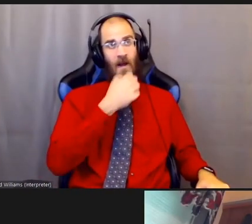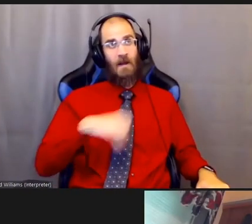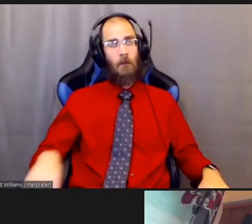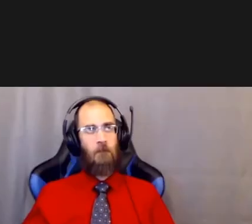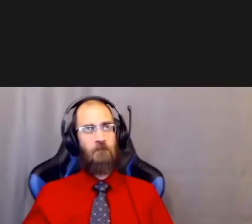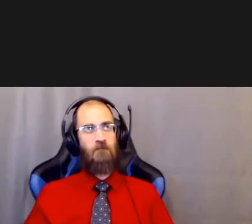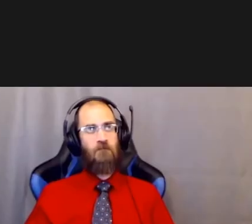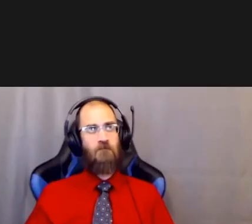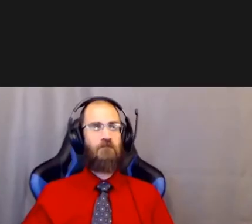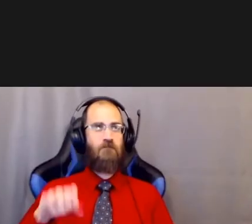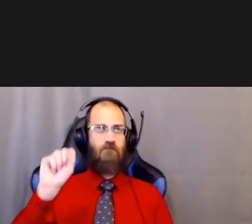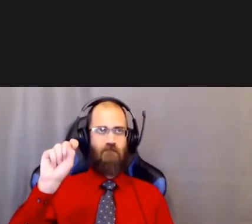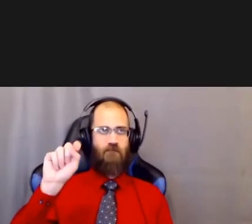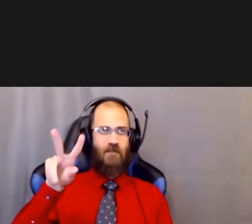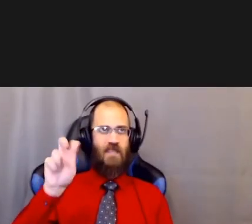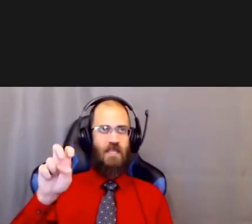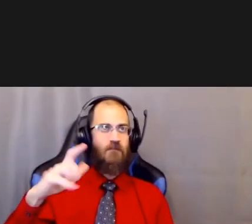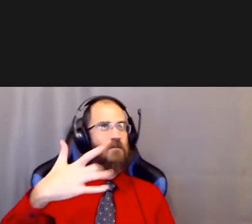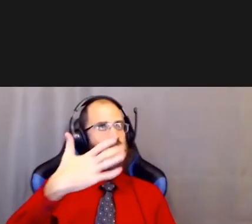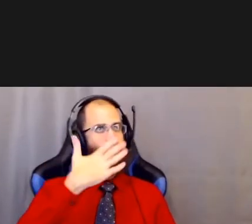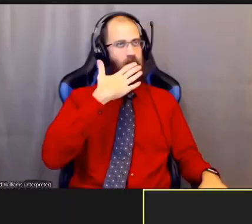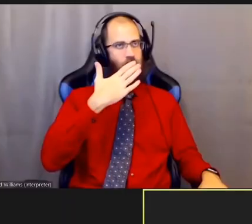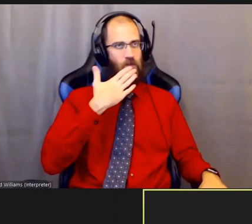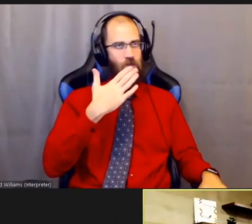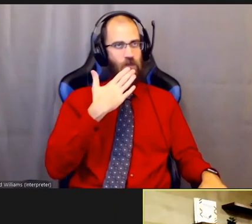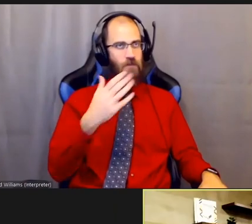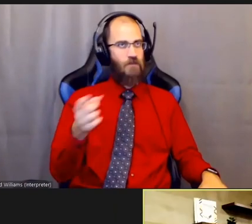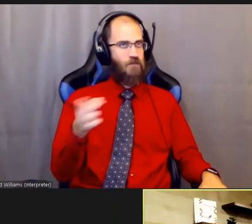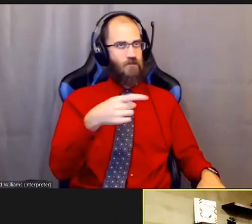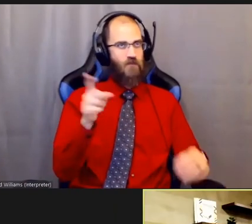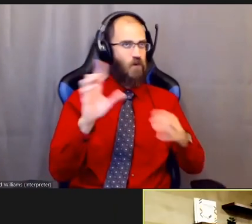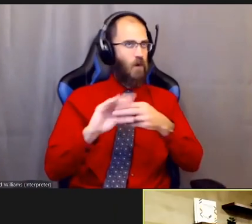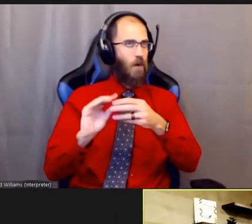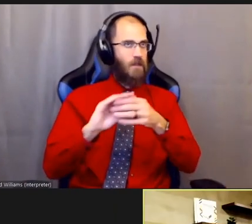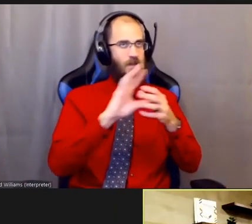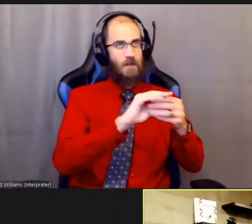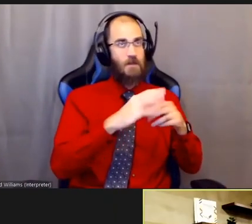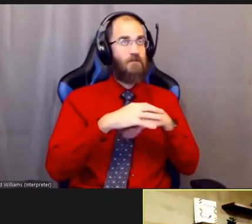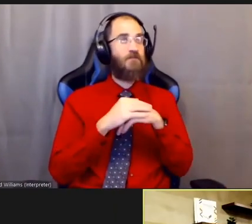No, thank you both for those comments.